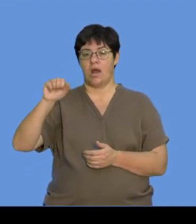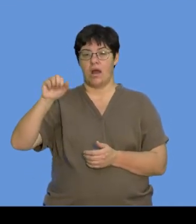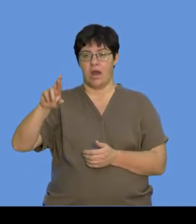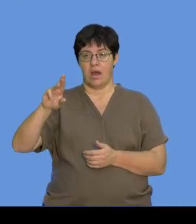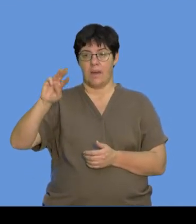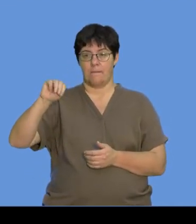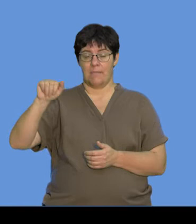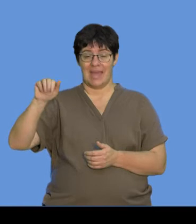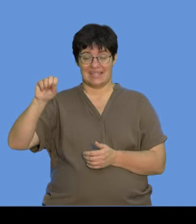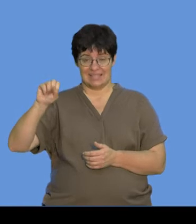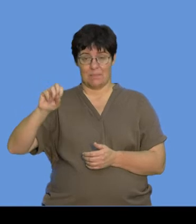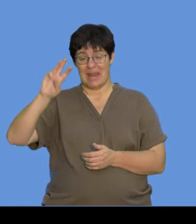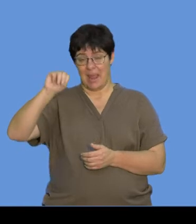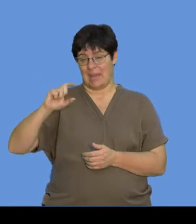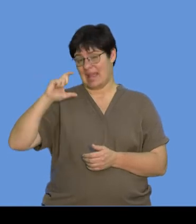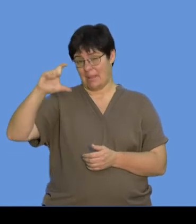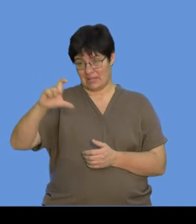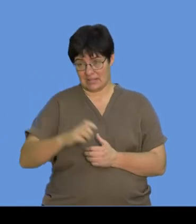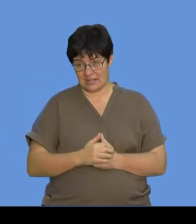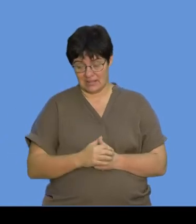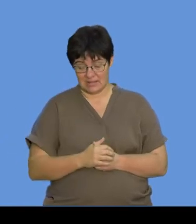then the molar mass is the one that we